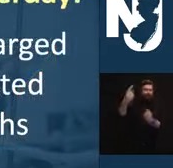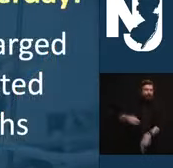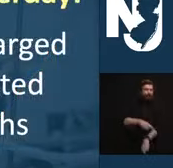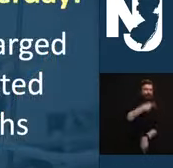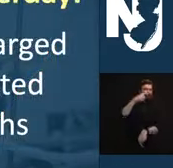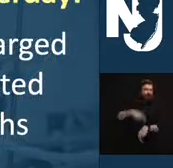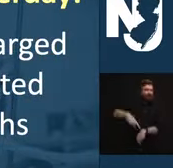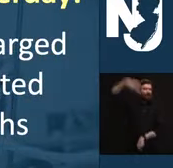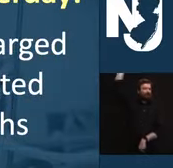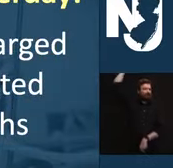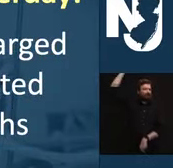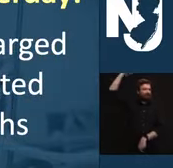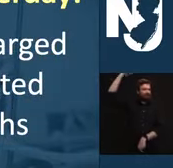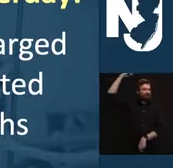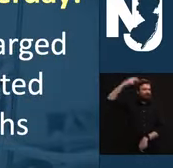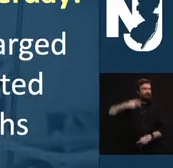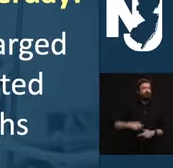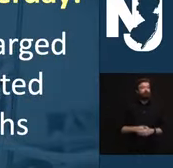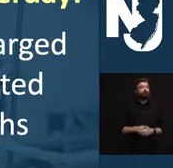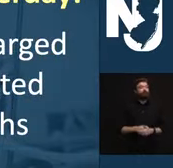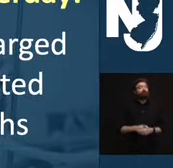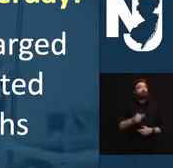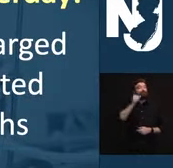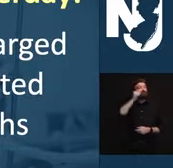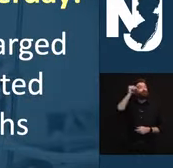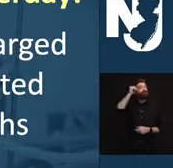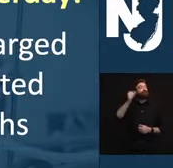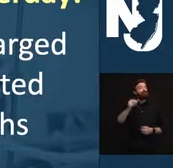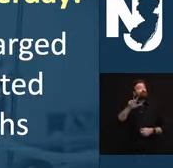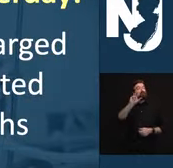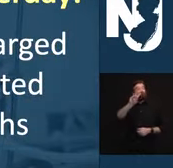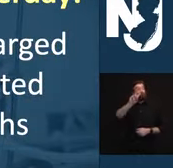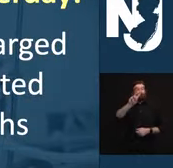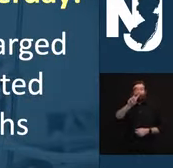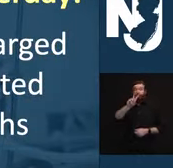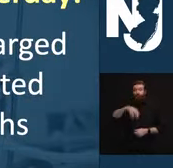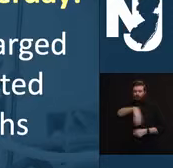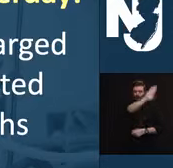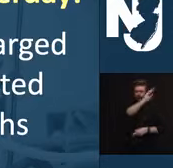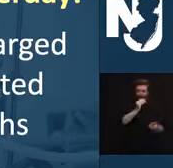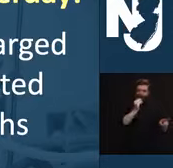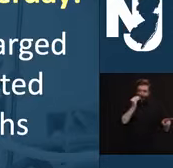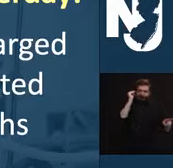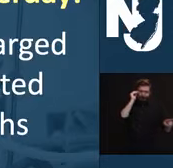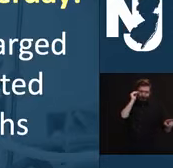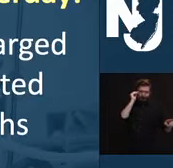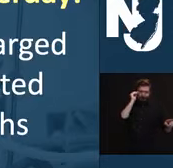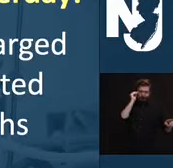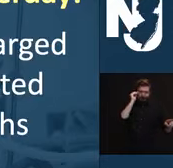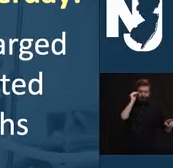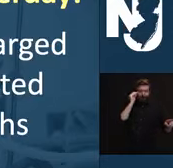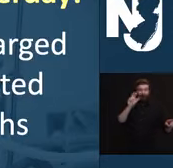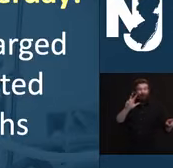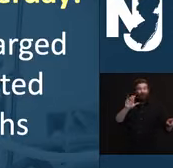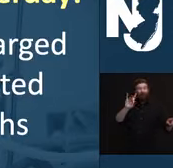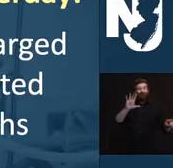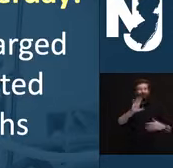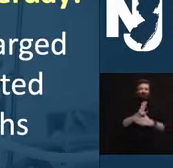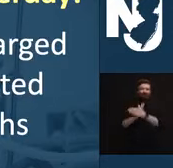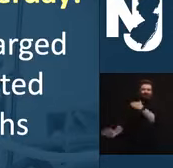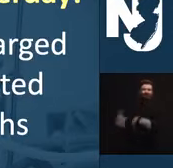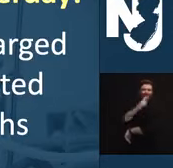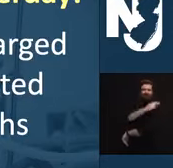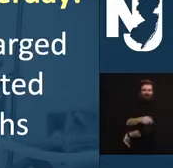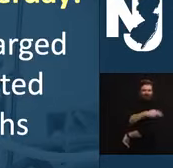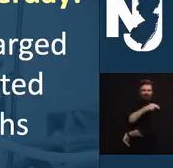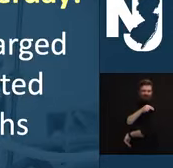yesterday, this is good news, 362 patients live. Patients left our hospital. However, 385 were admitted, and these are